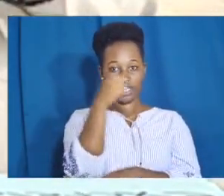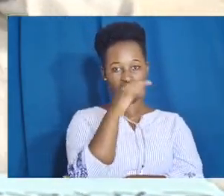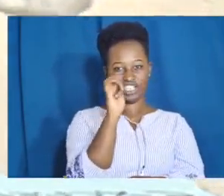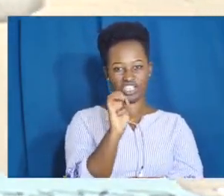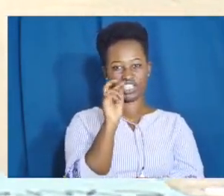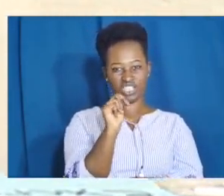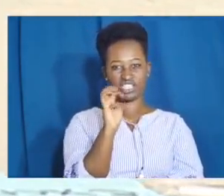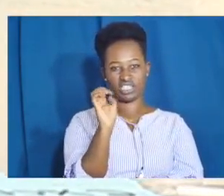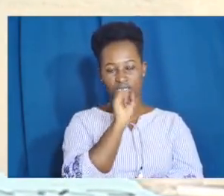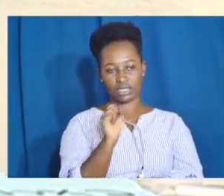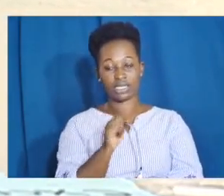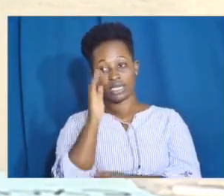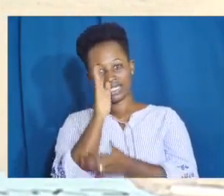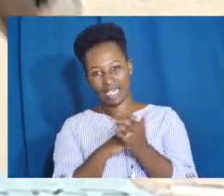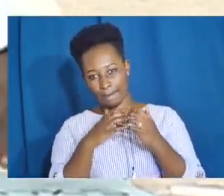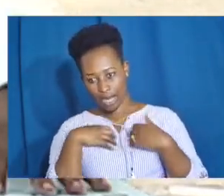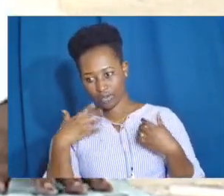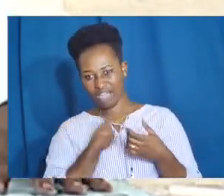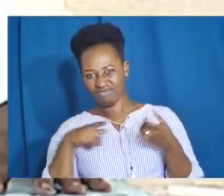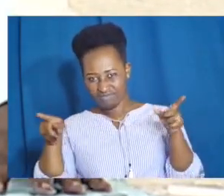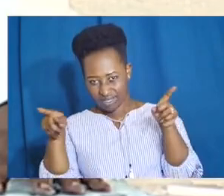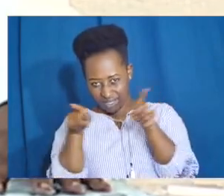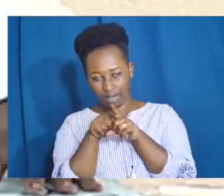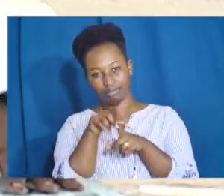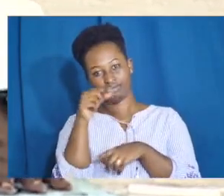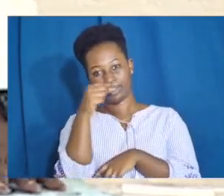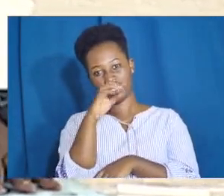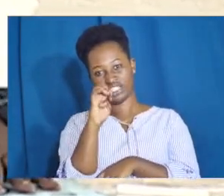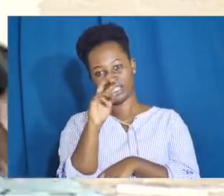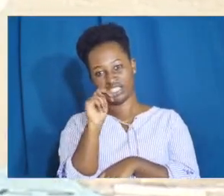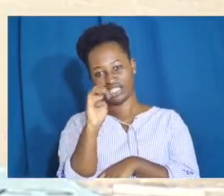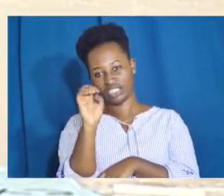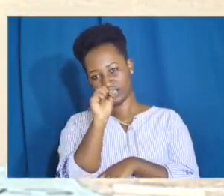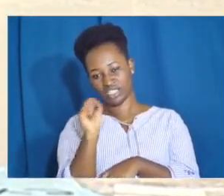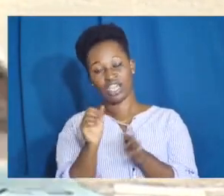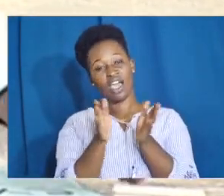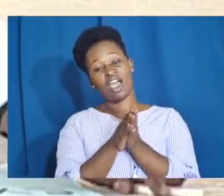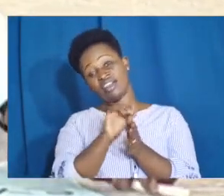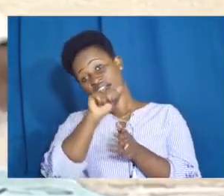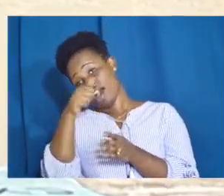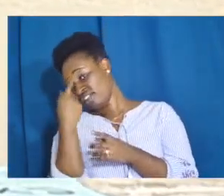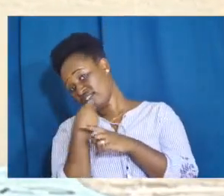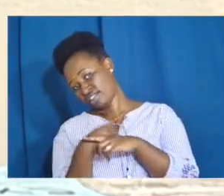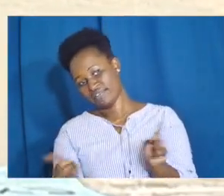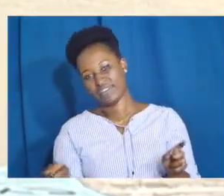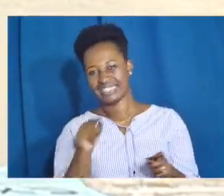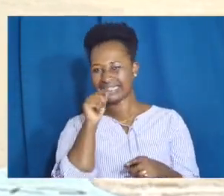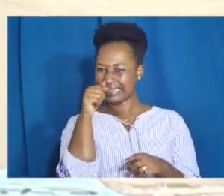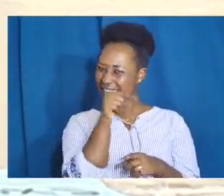genes, others have different genes. And these genes, we find them